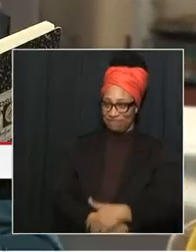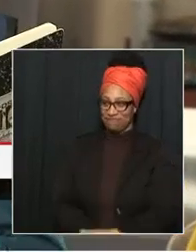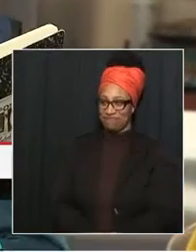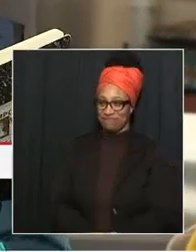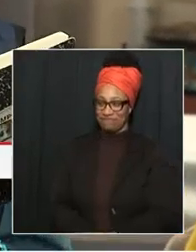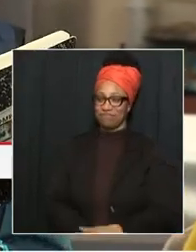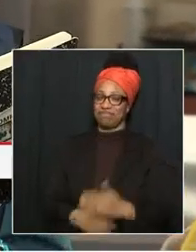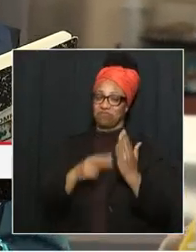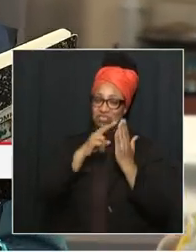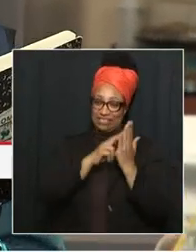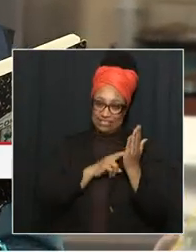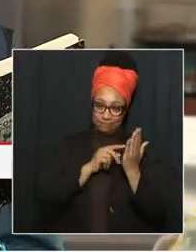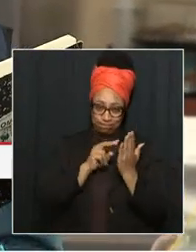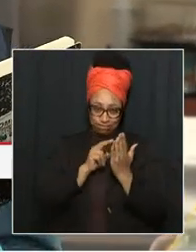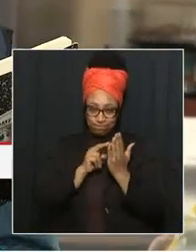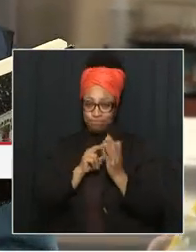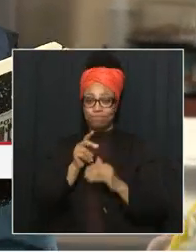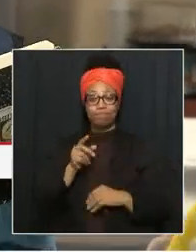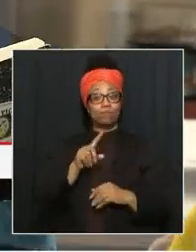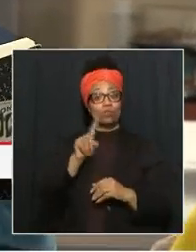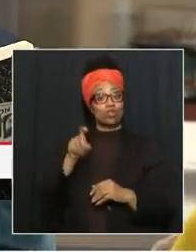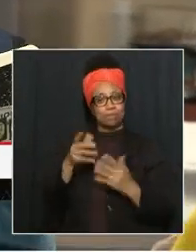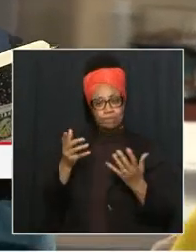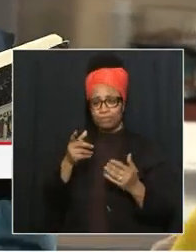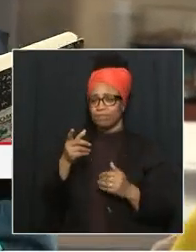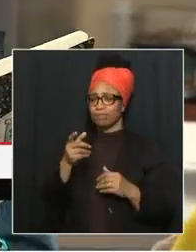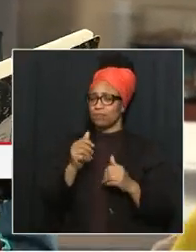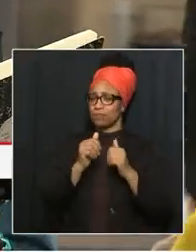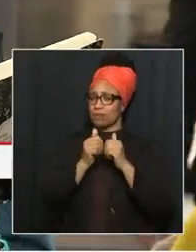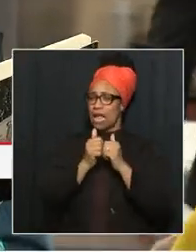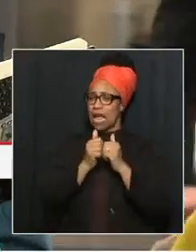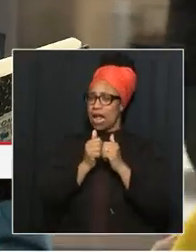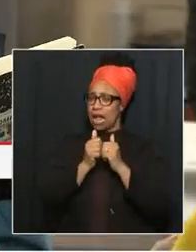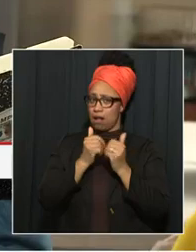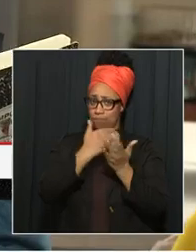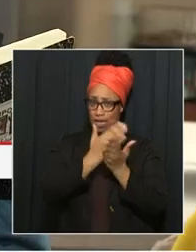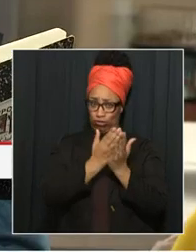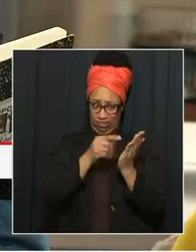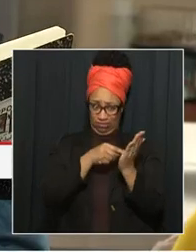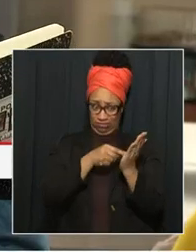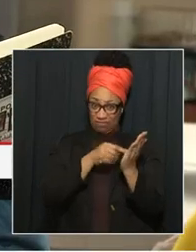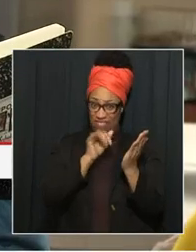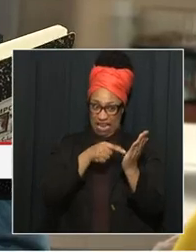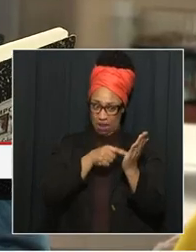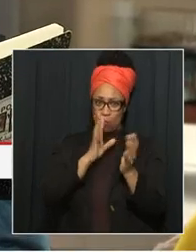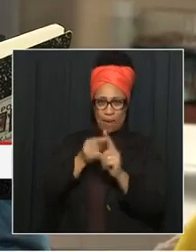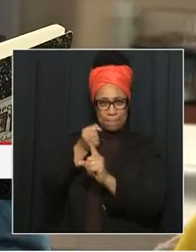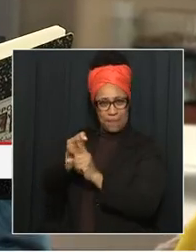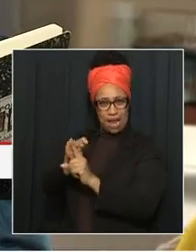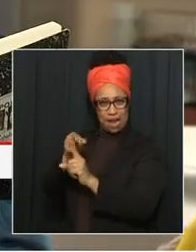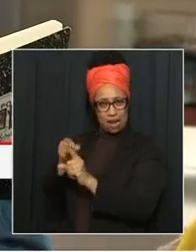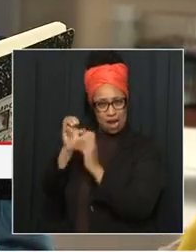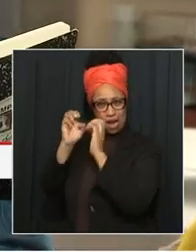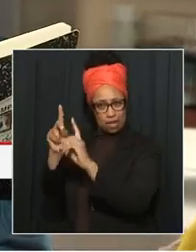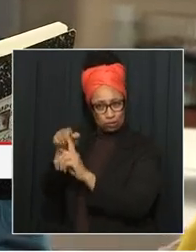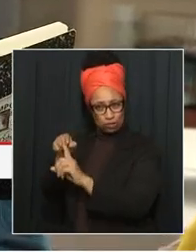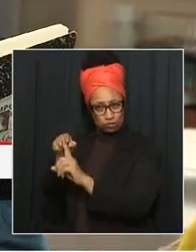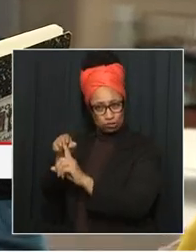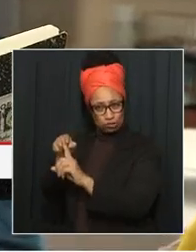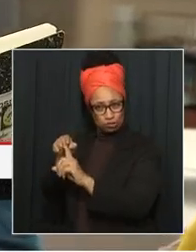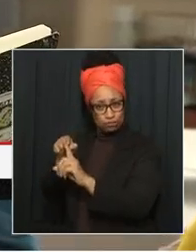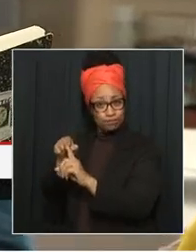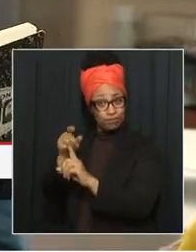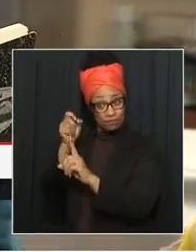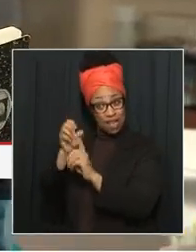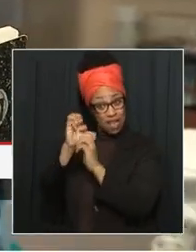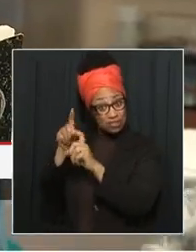How will the budget impact education from pre-K through